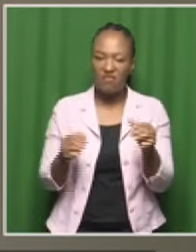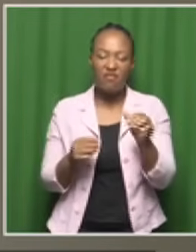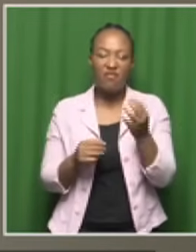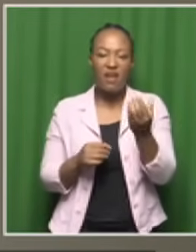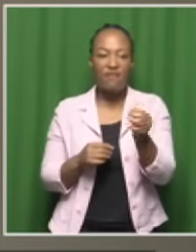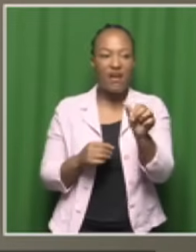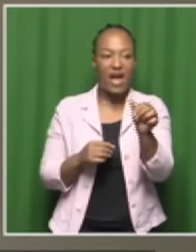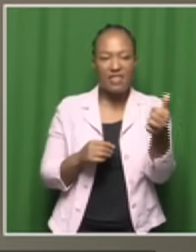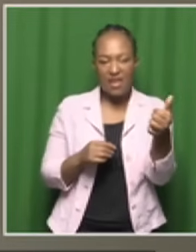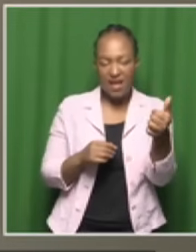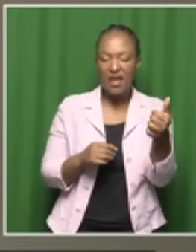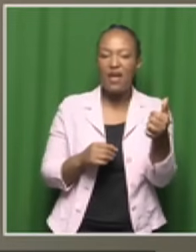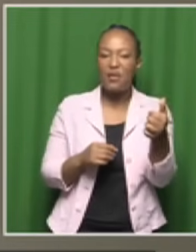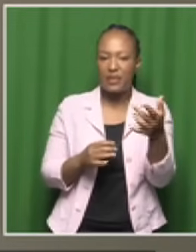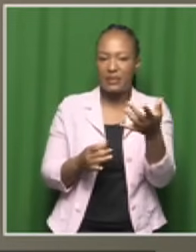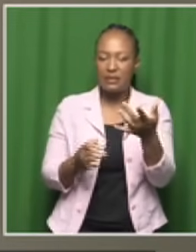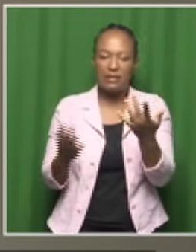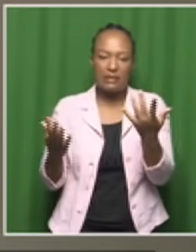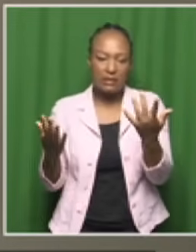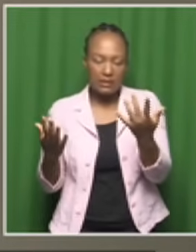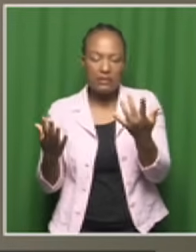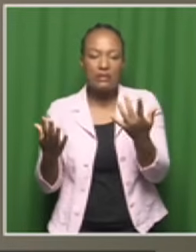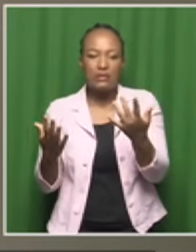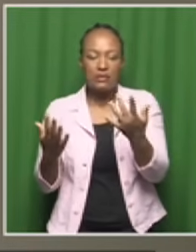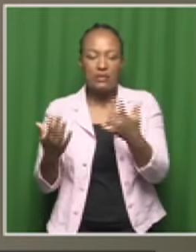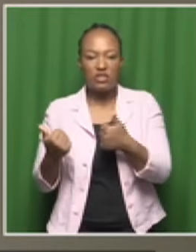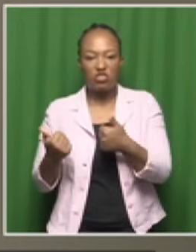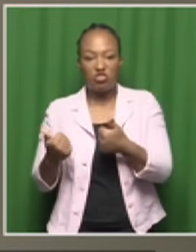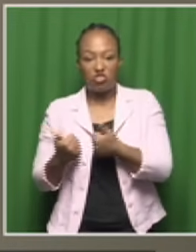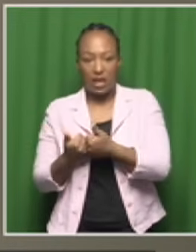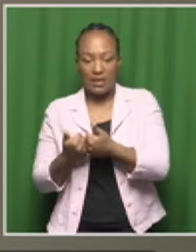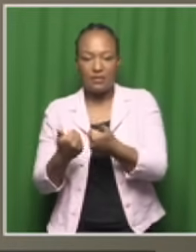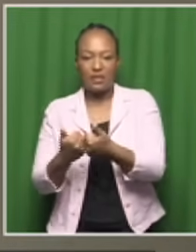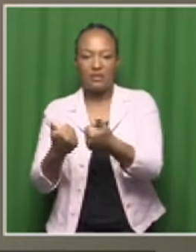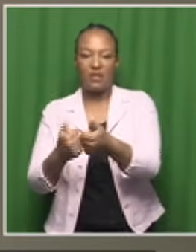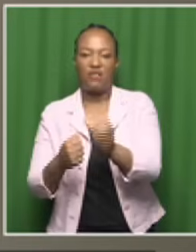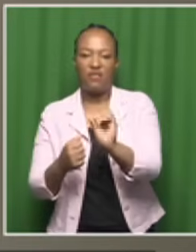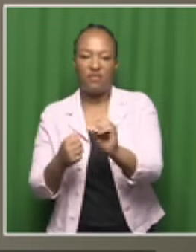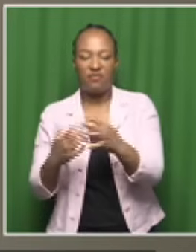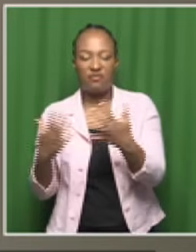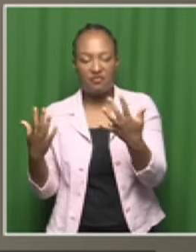there when it comes to law enforcement